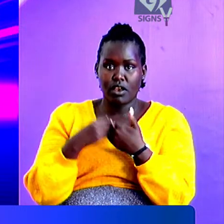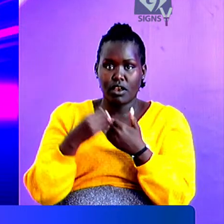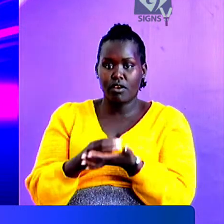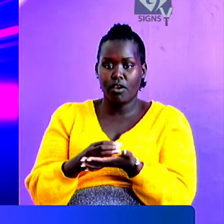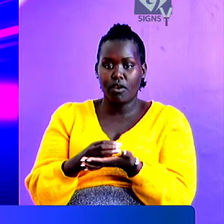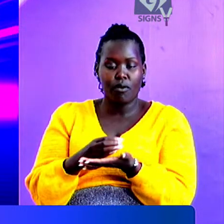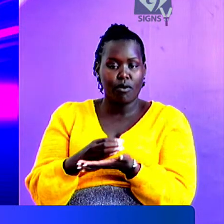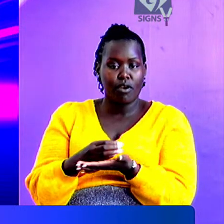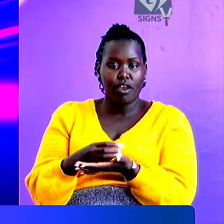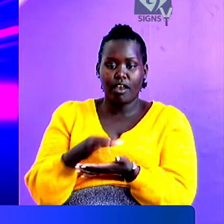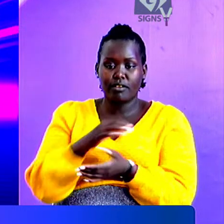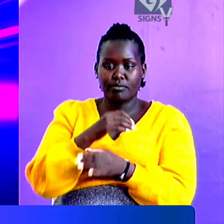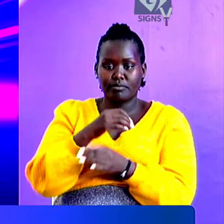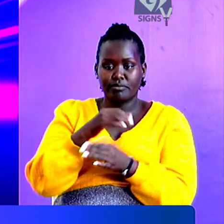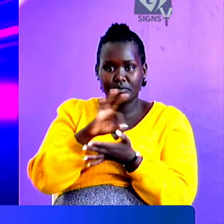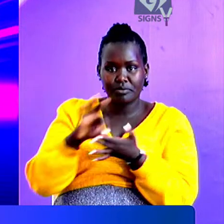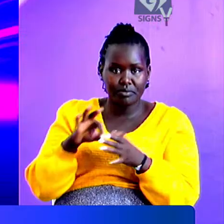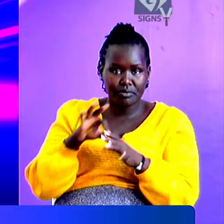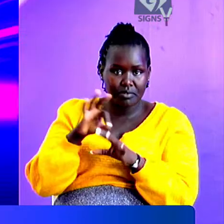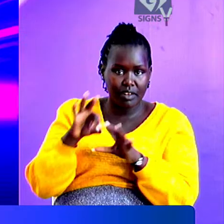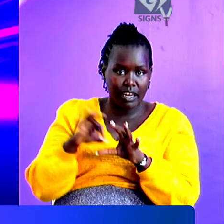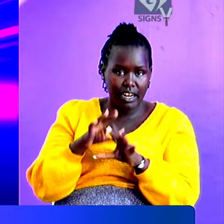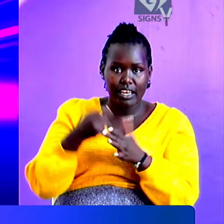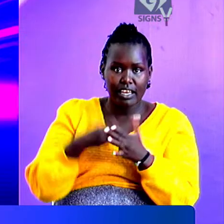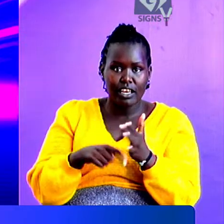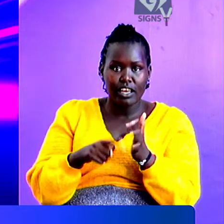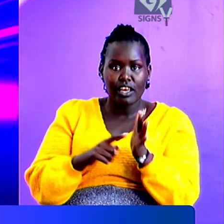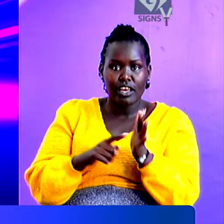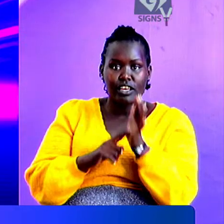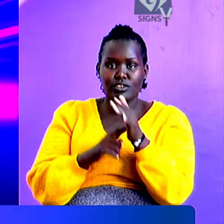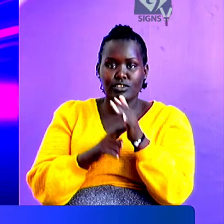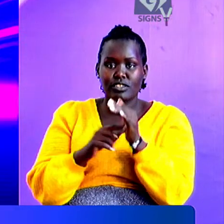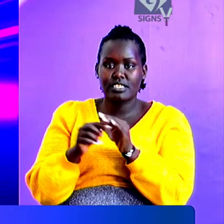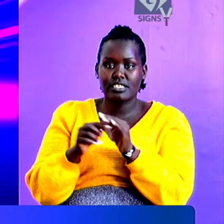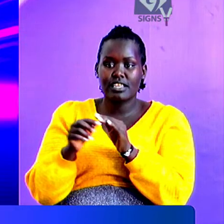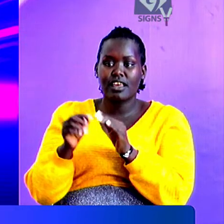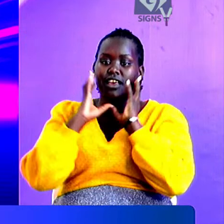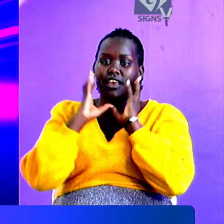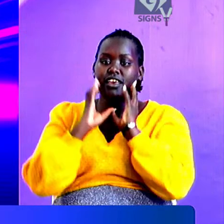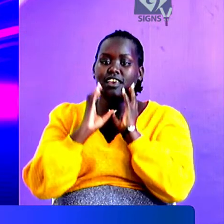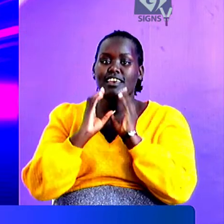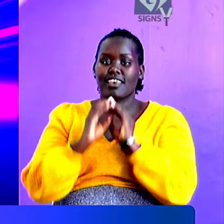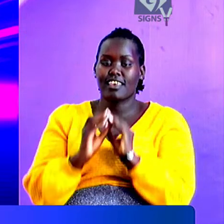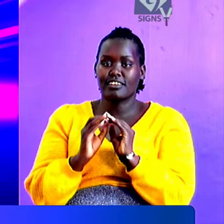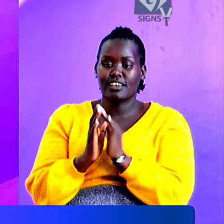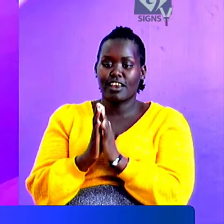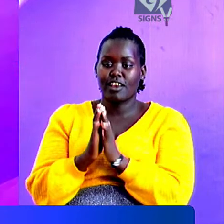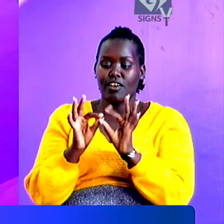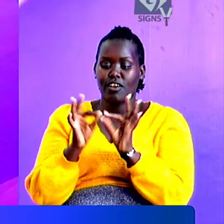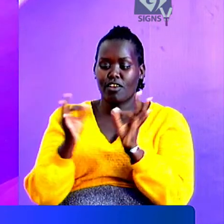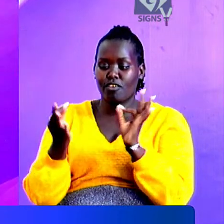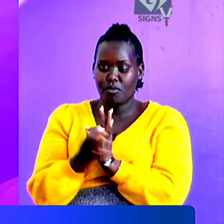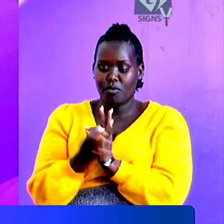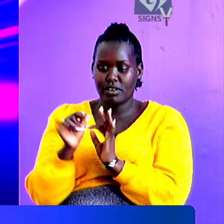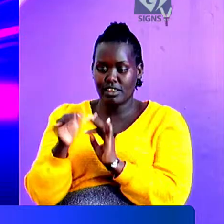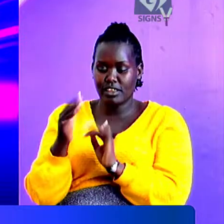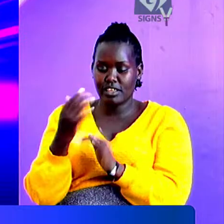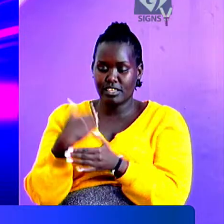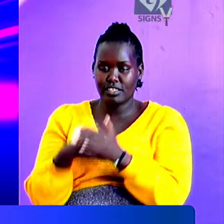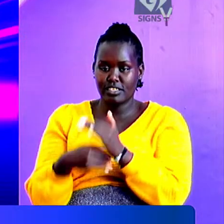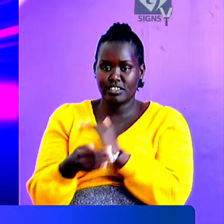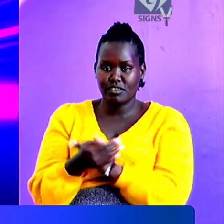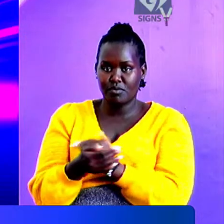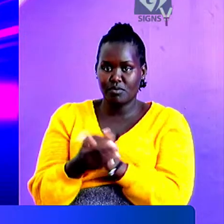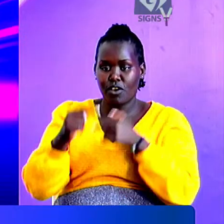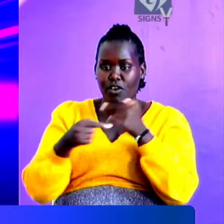Tax row exposes Kenyatta family expressway deal. That is the headlining story in the Daily Nation this morning. Dear